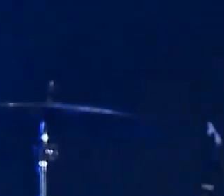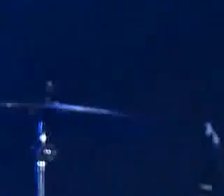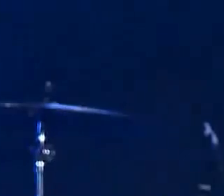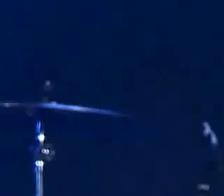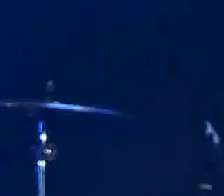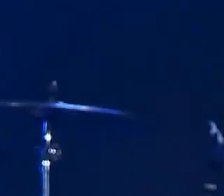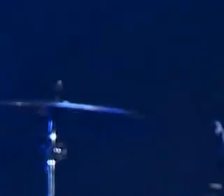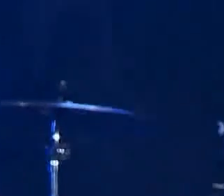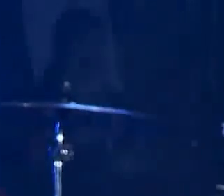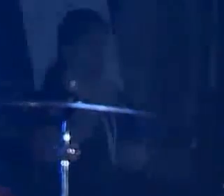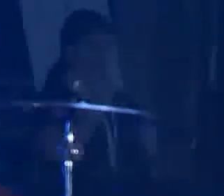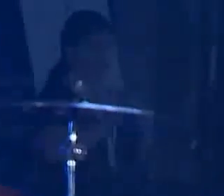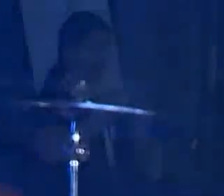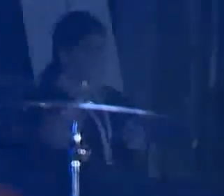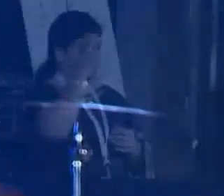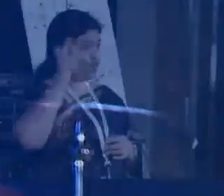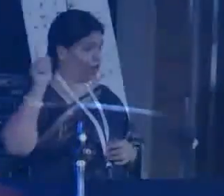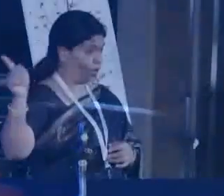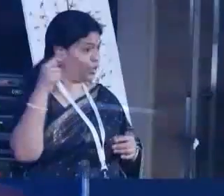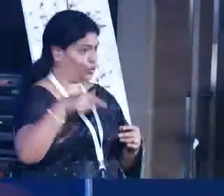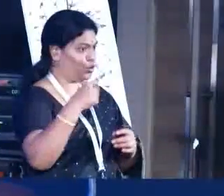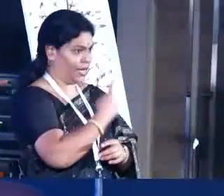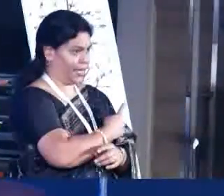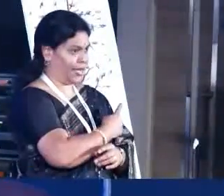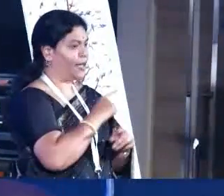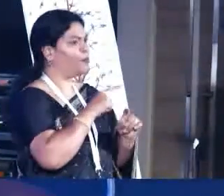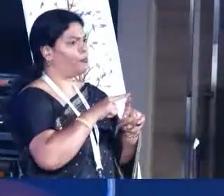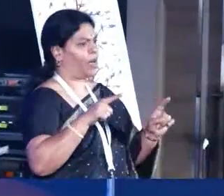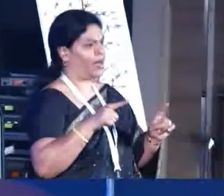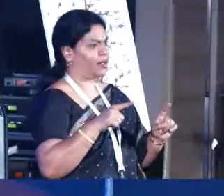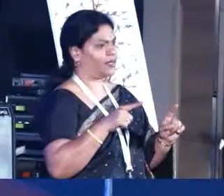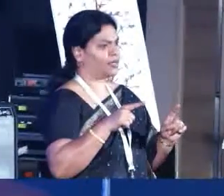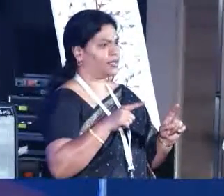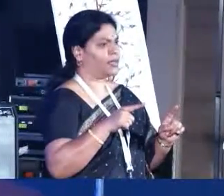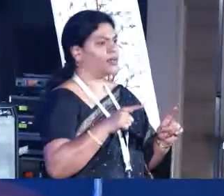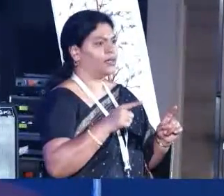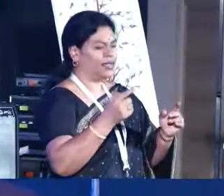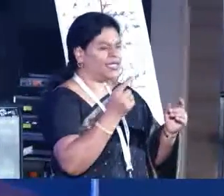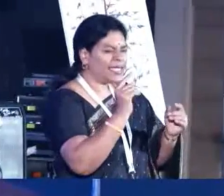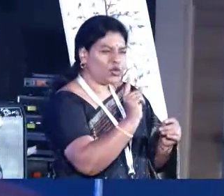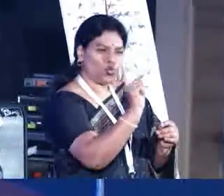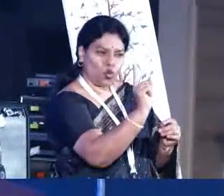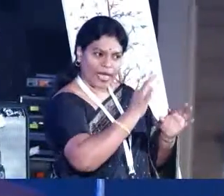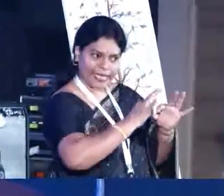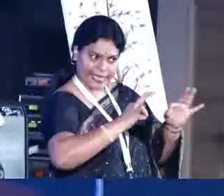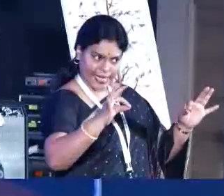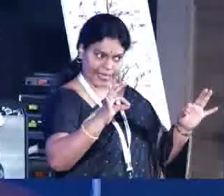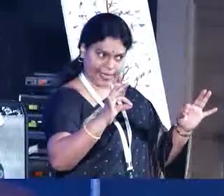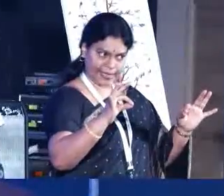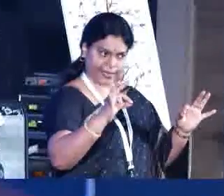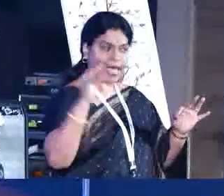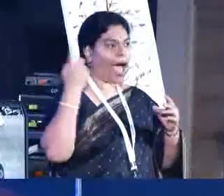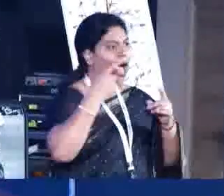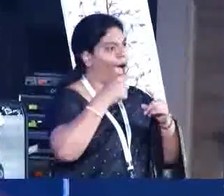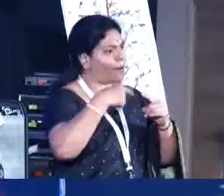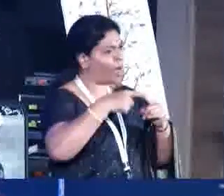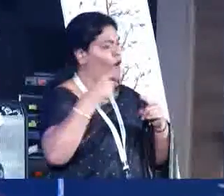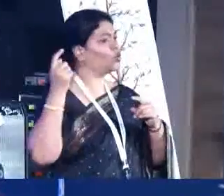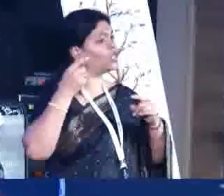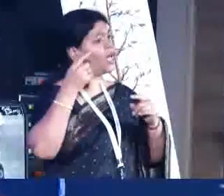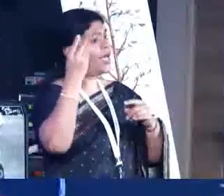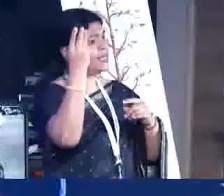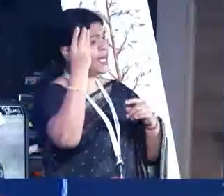Prepare a script for her today, but just one sentence. Sanjna's journey as an